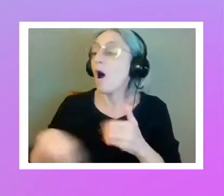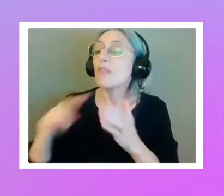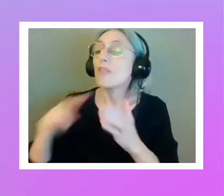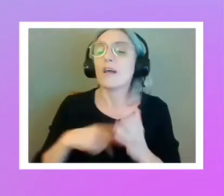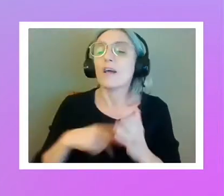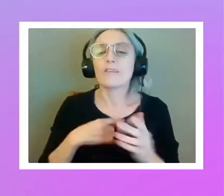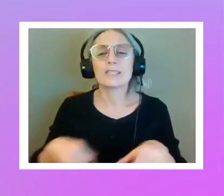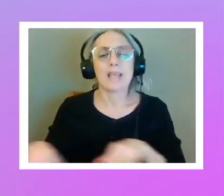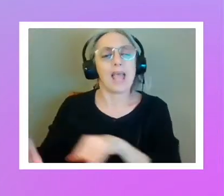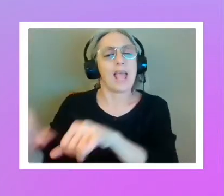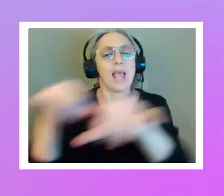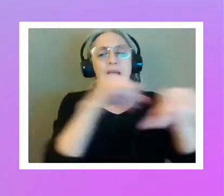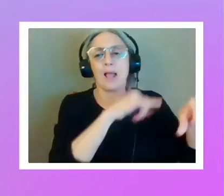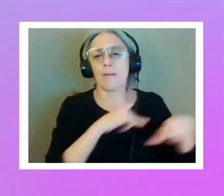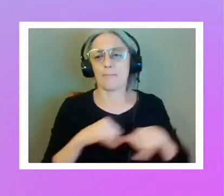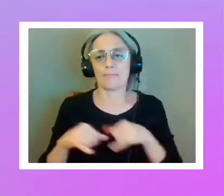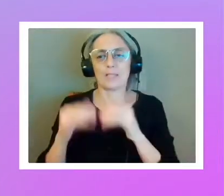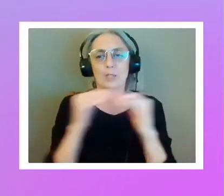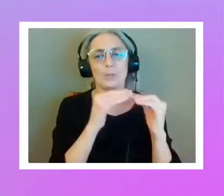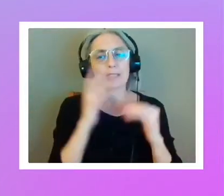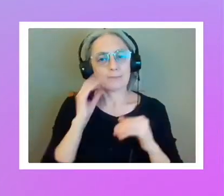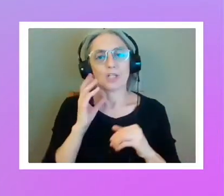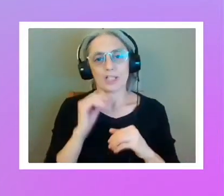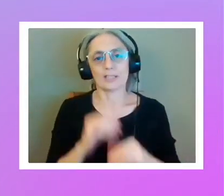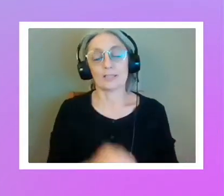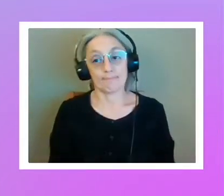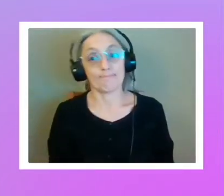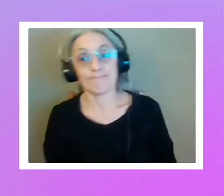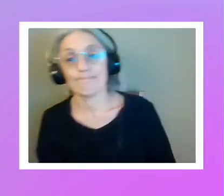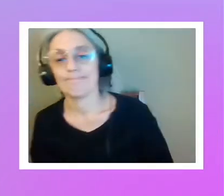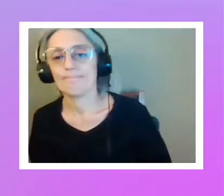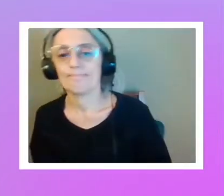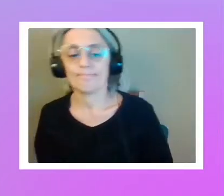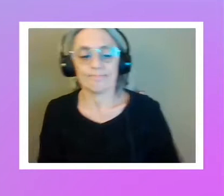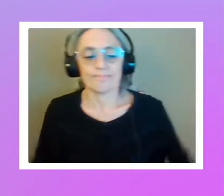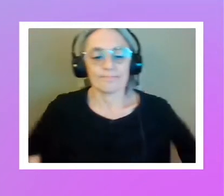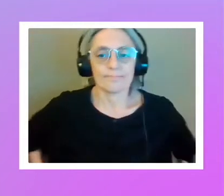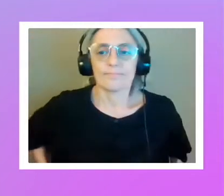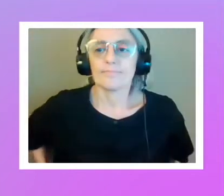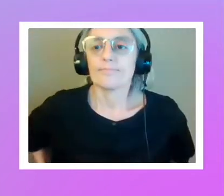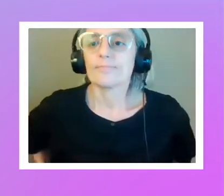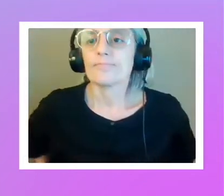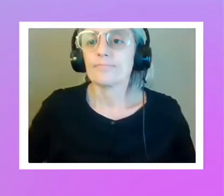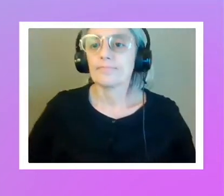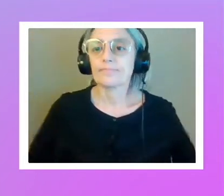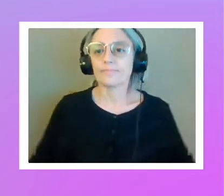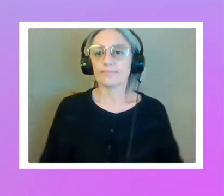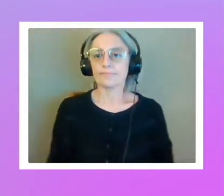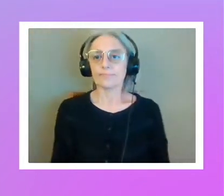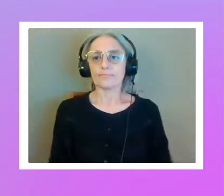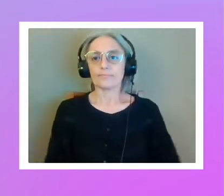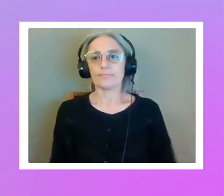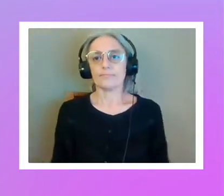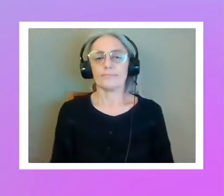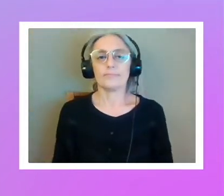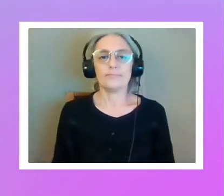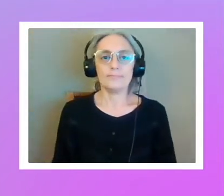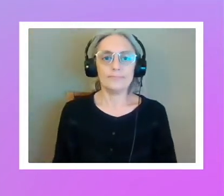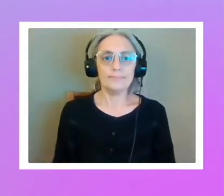that they're getting from us. So I'm going to put in something